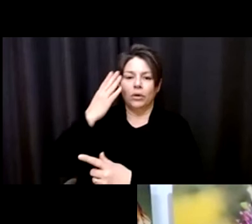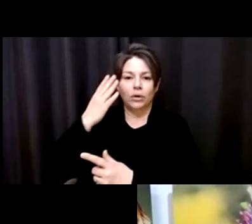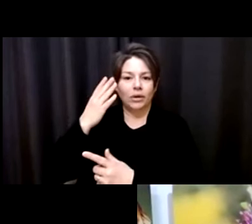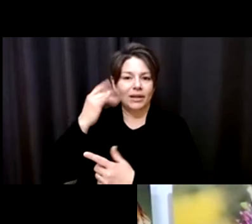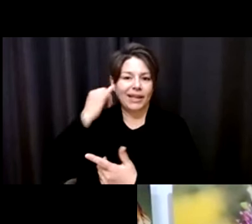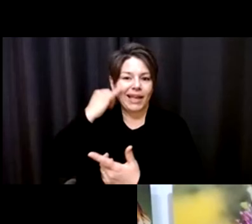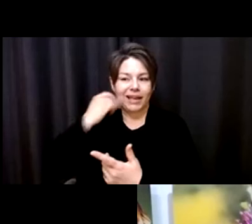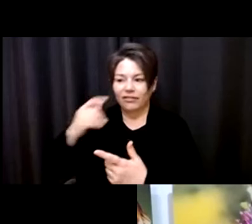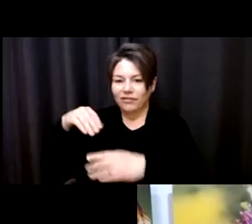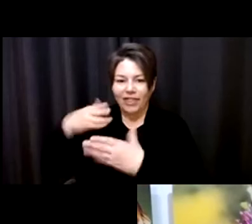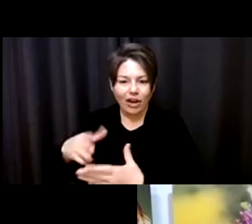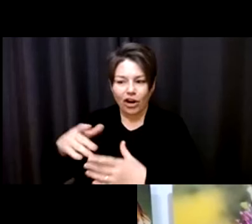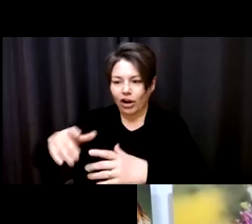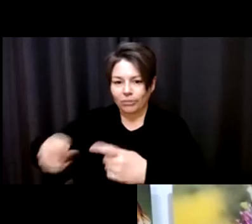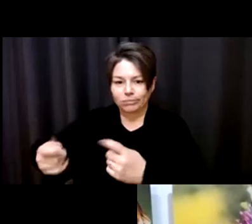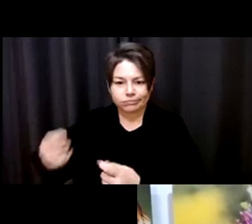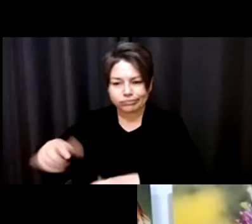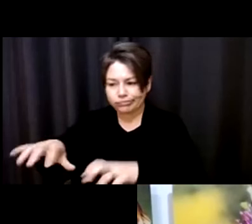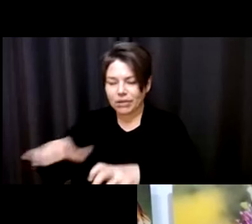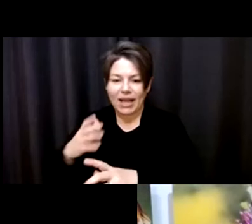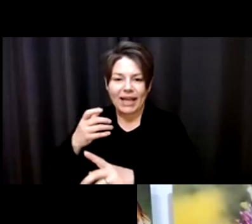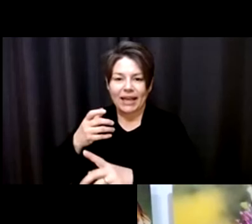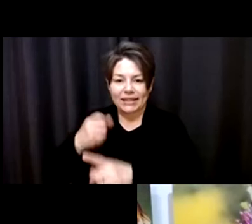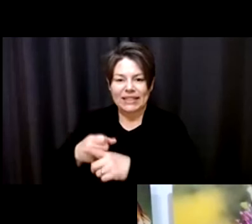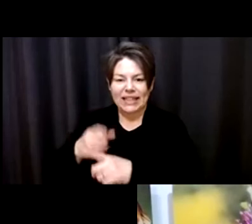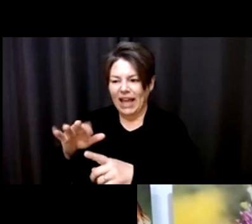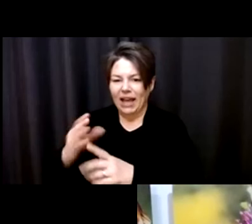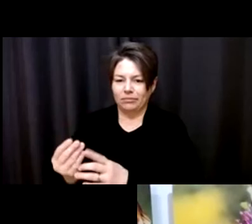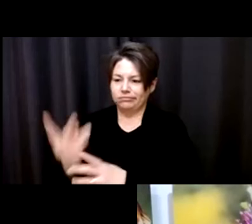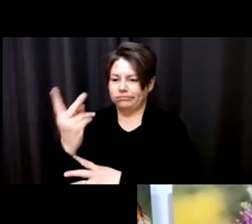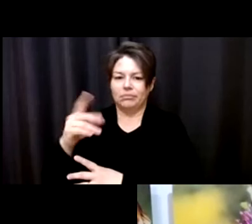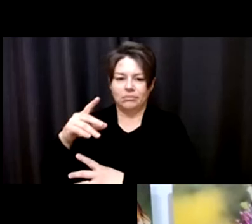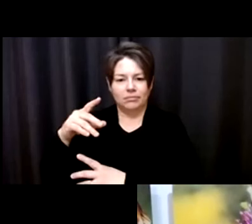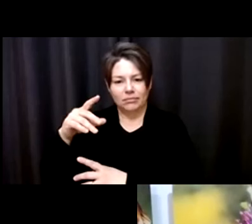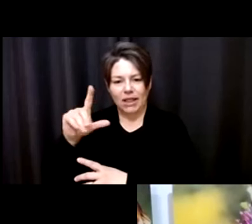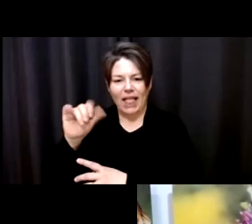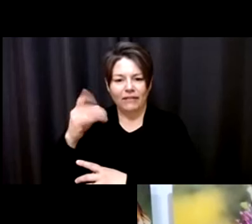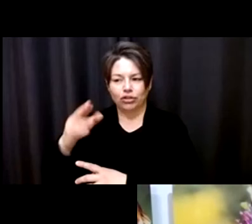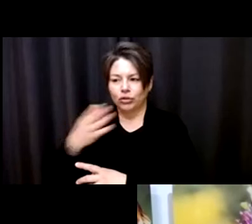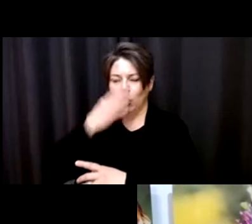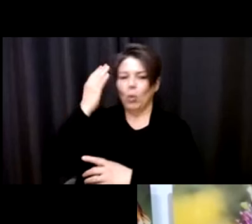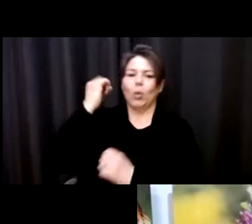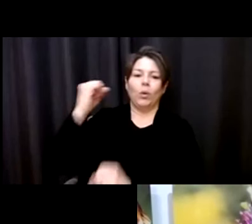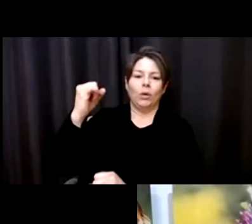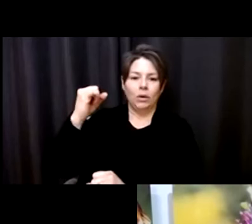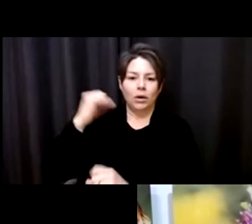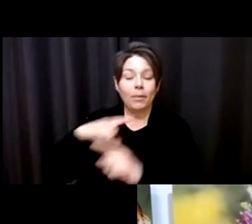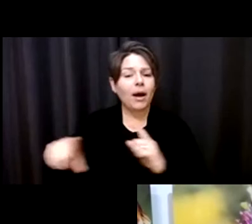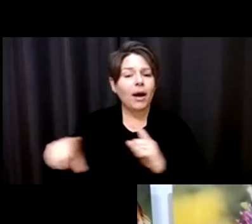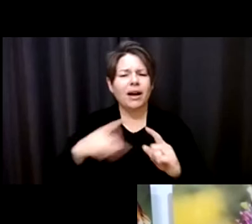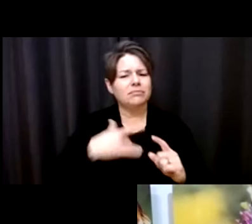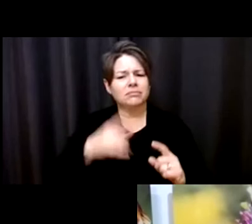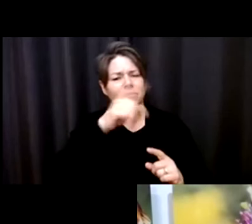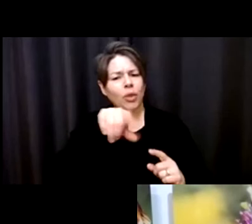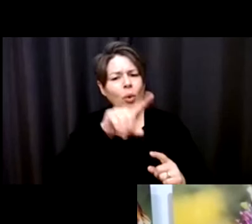know, weeding and stuff, and you brush against the leaves, it really gives off quite a fusion of smell. But none of these that I can think